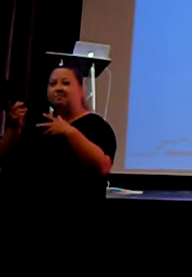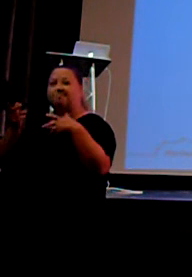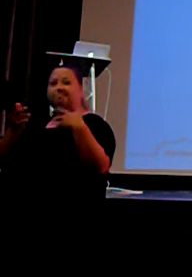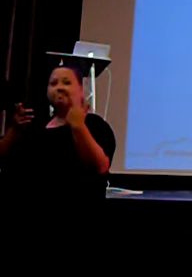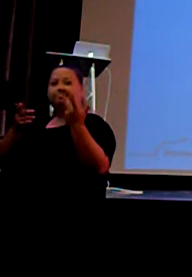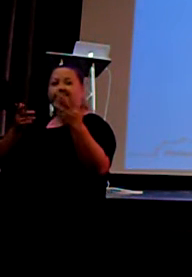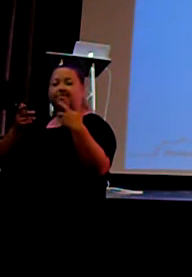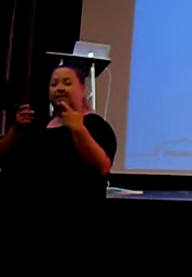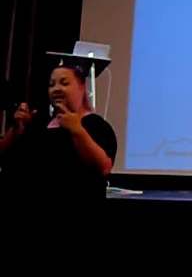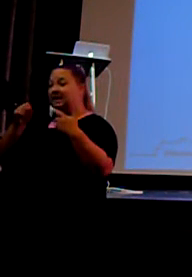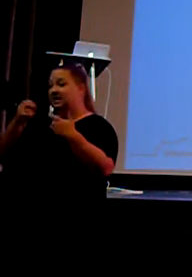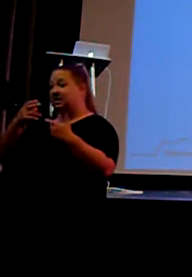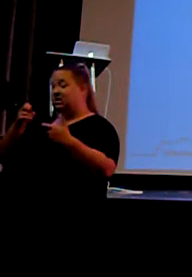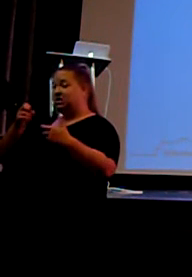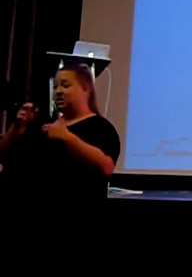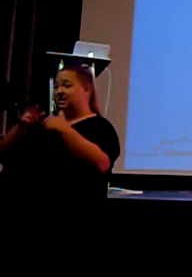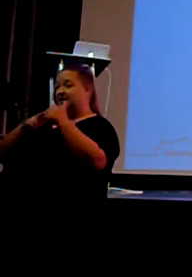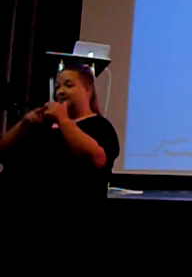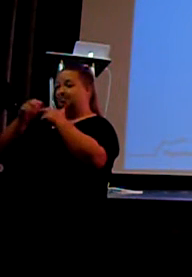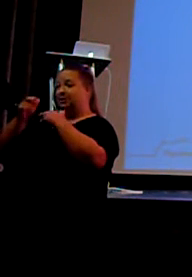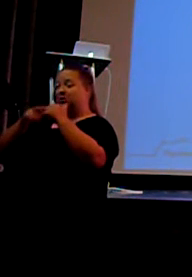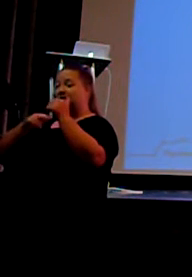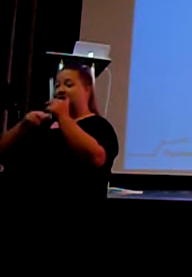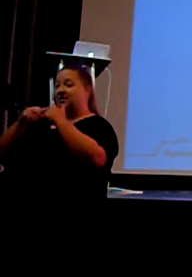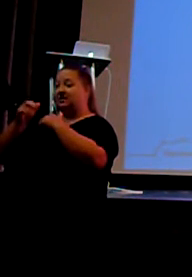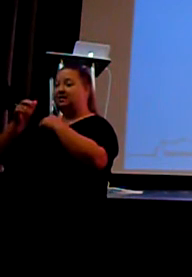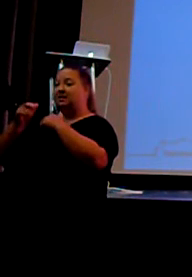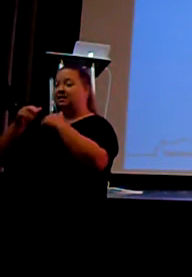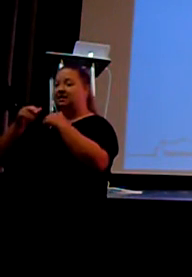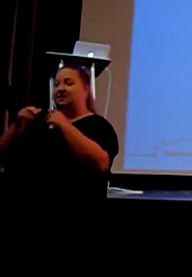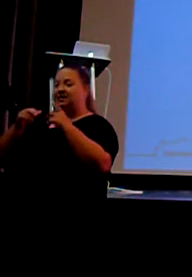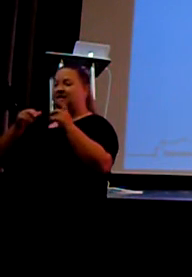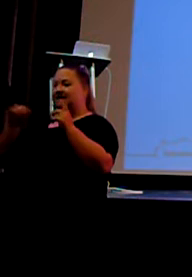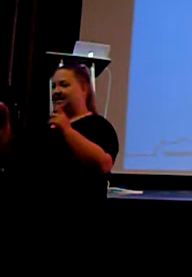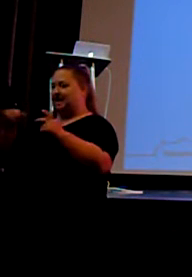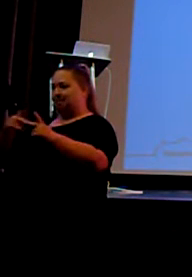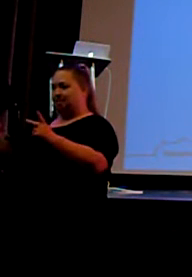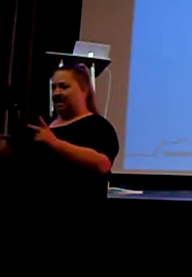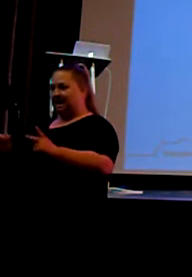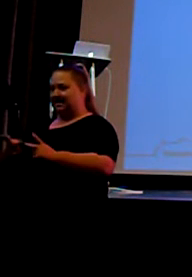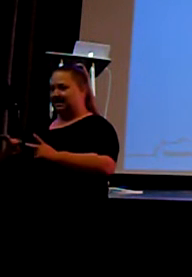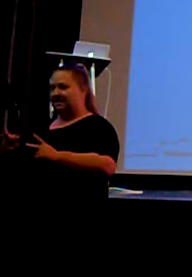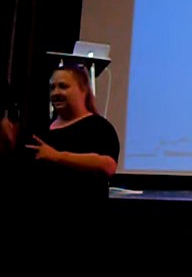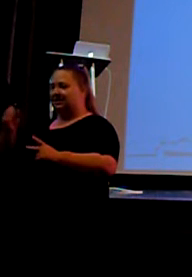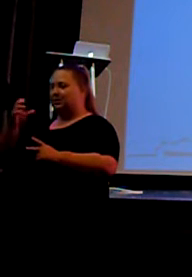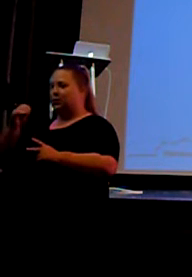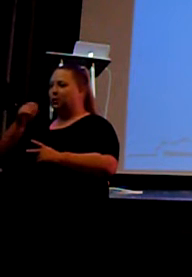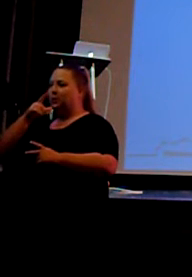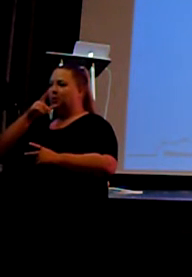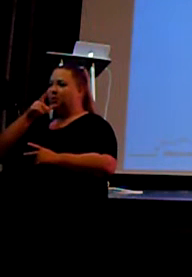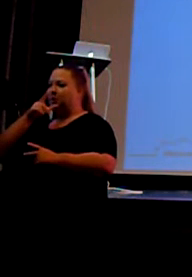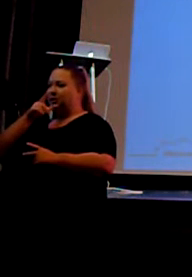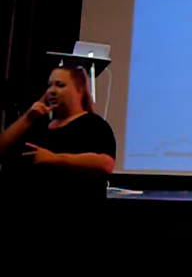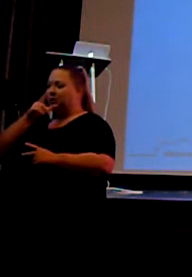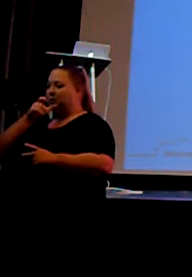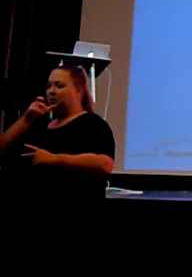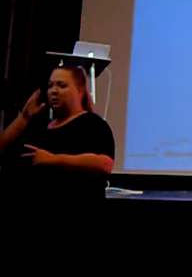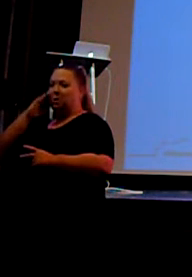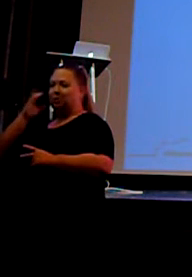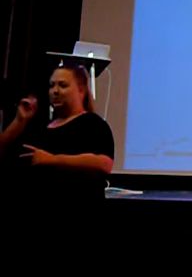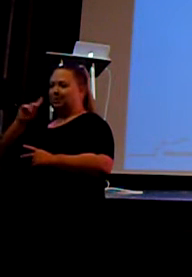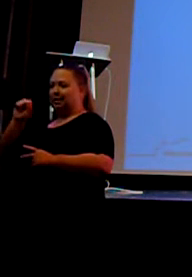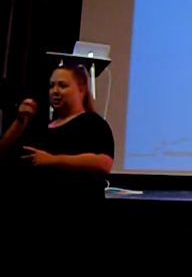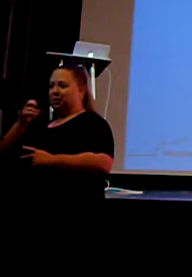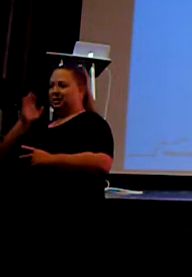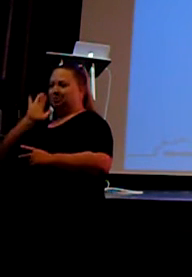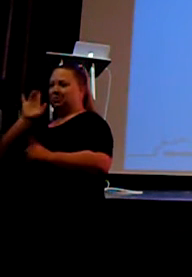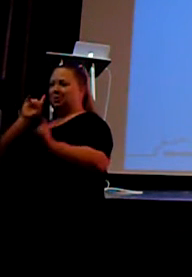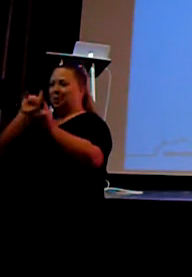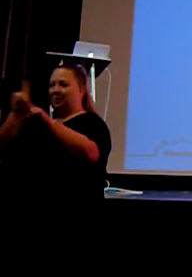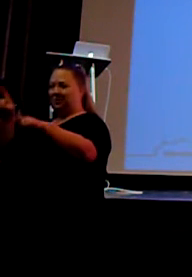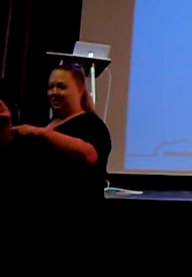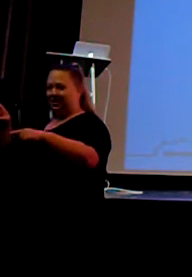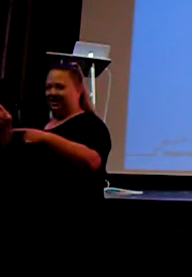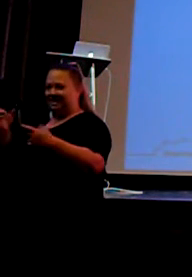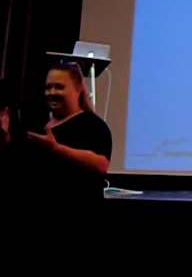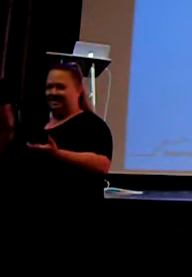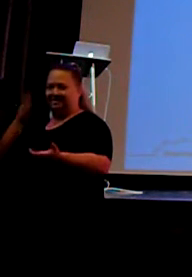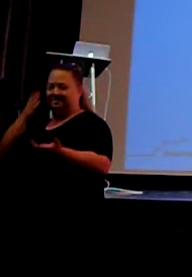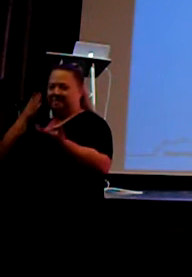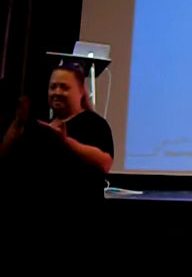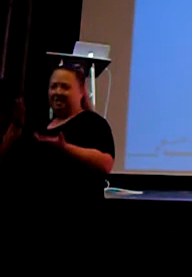She also is built in Saint-Nazaire, so who knows where she's gonna go. Maybe. We don't know